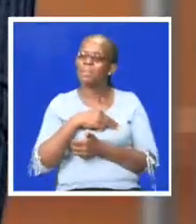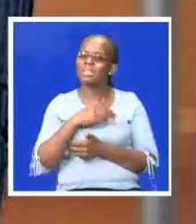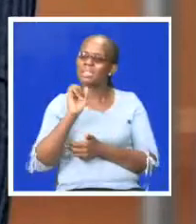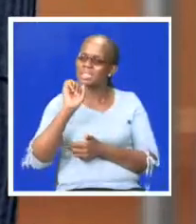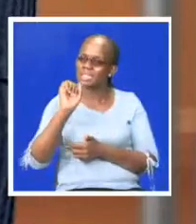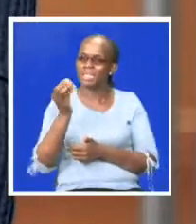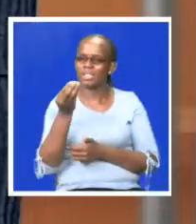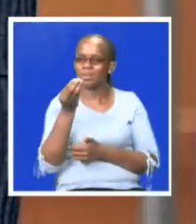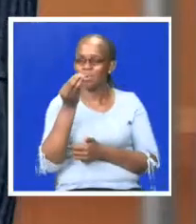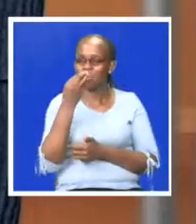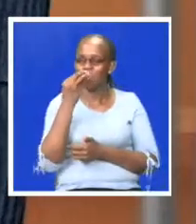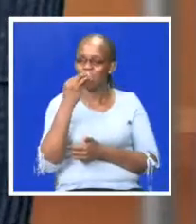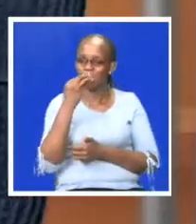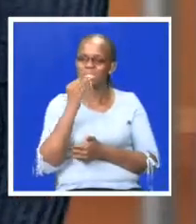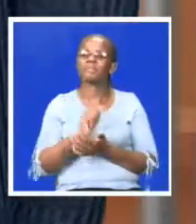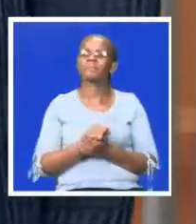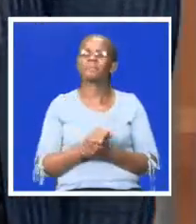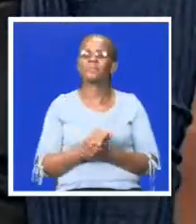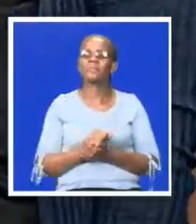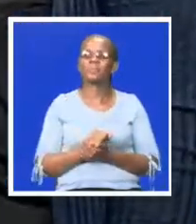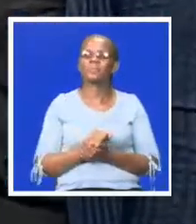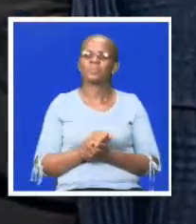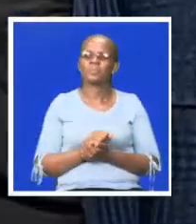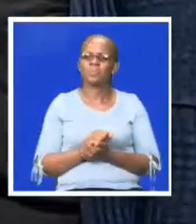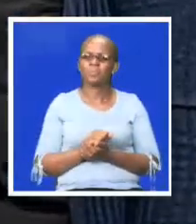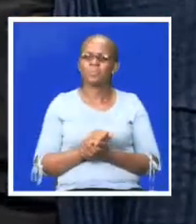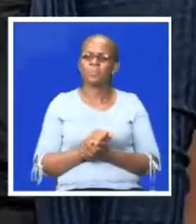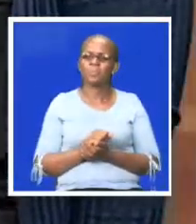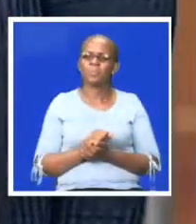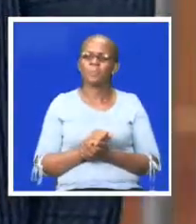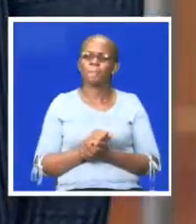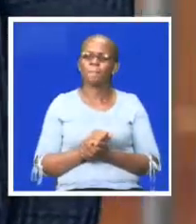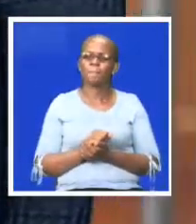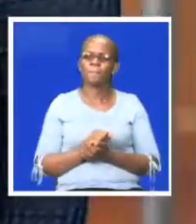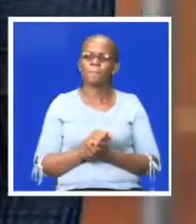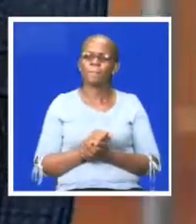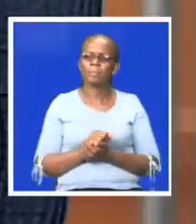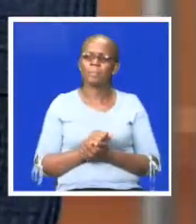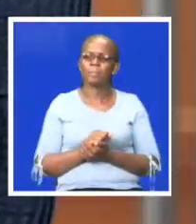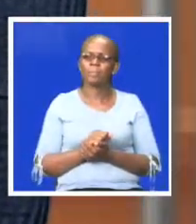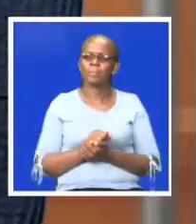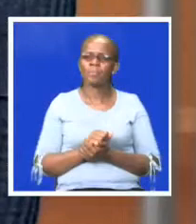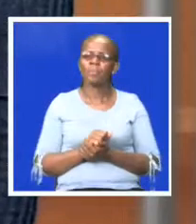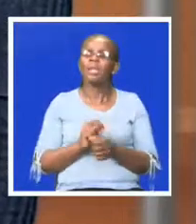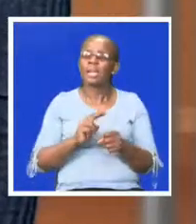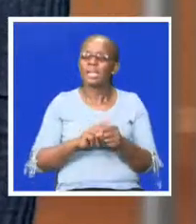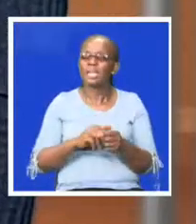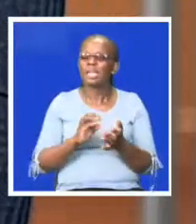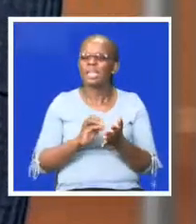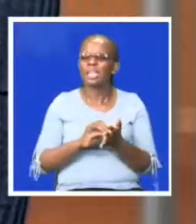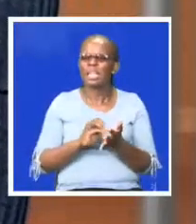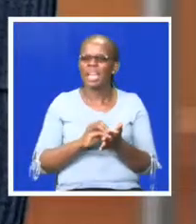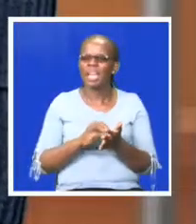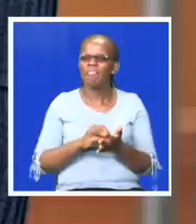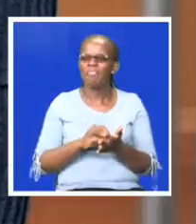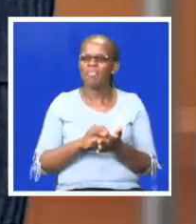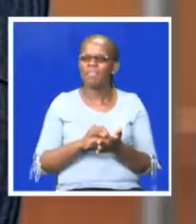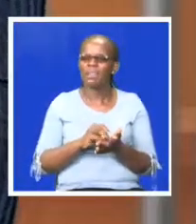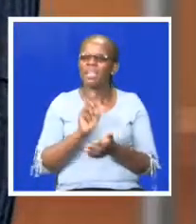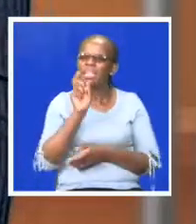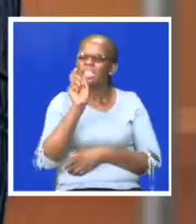not allergic to them though. Okay, and here we have, yes, we have some